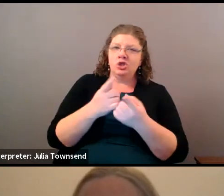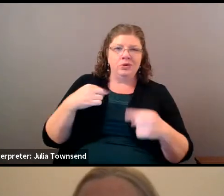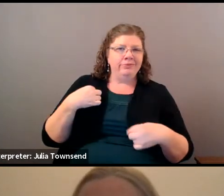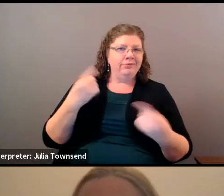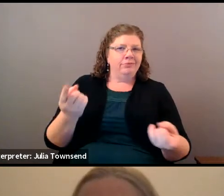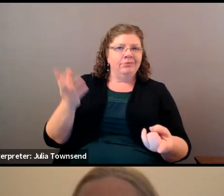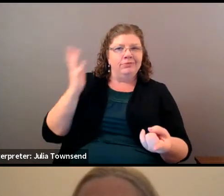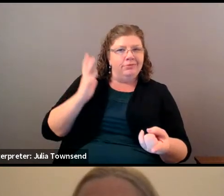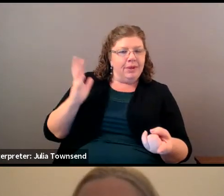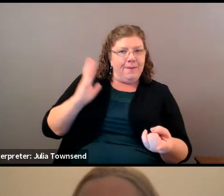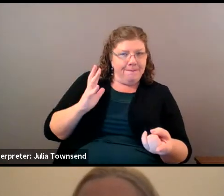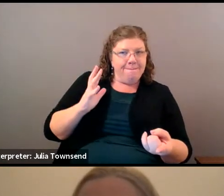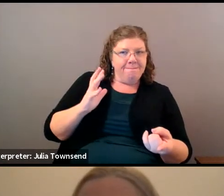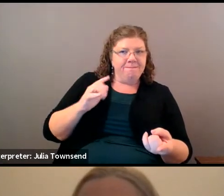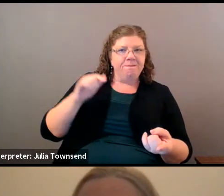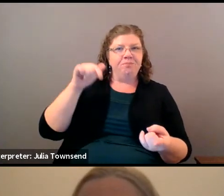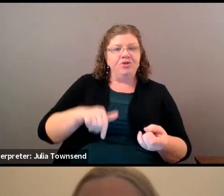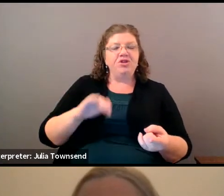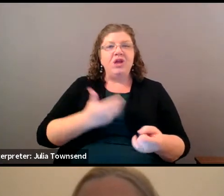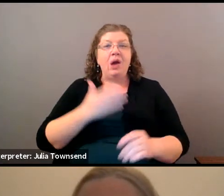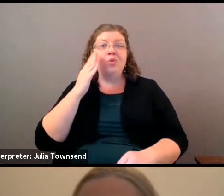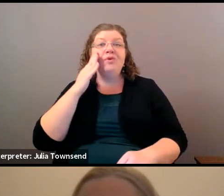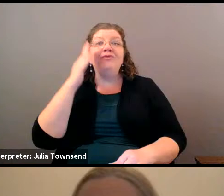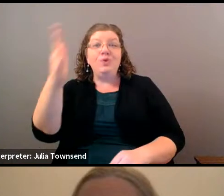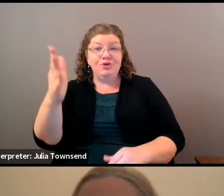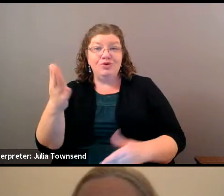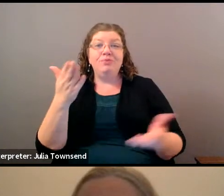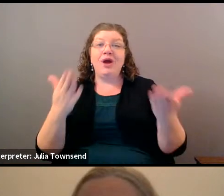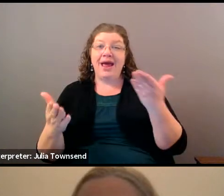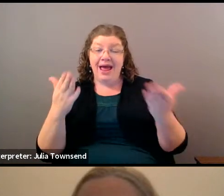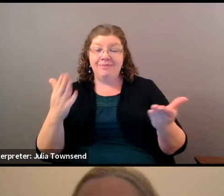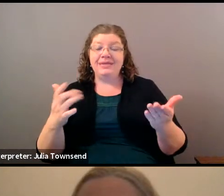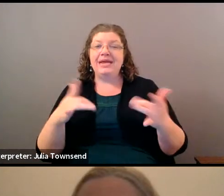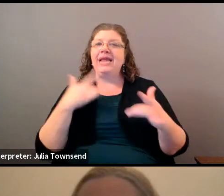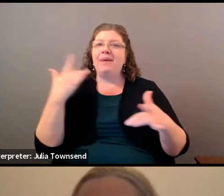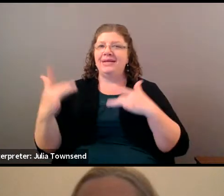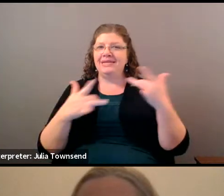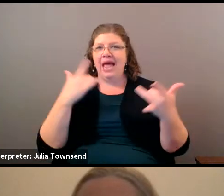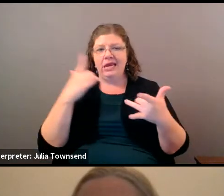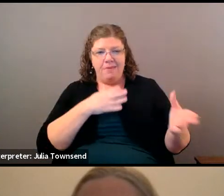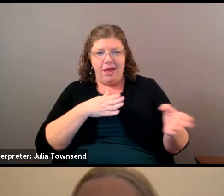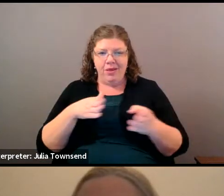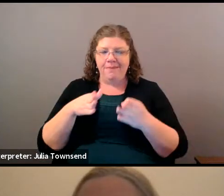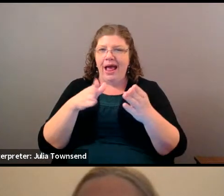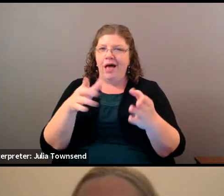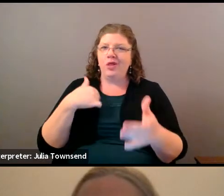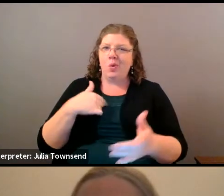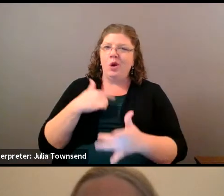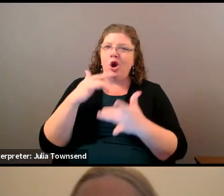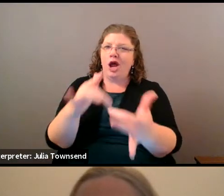did. And this is our future, perhaps. And I'm just excited by the path that we're on. Thank you.